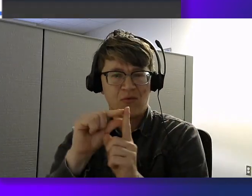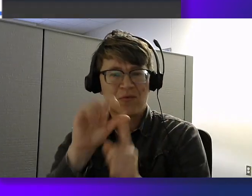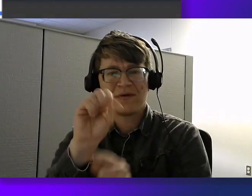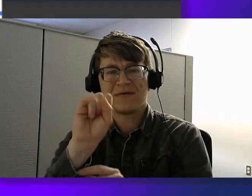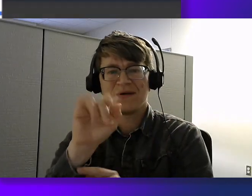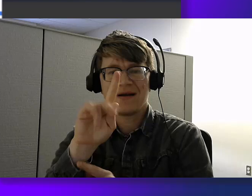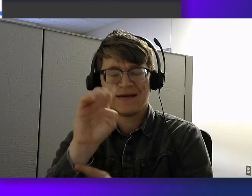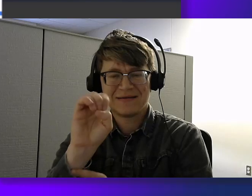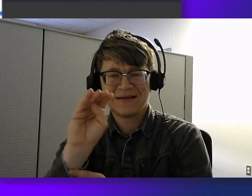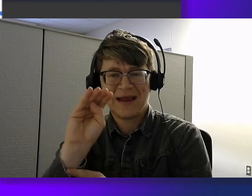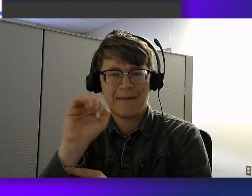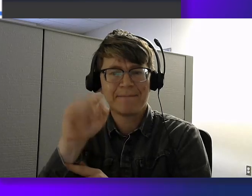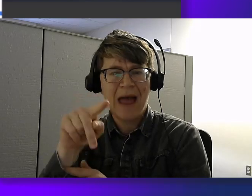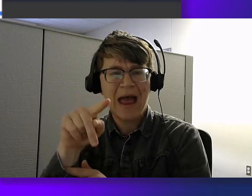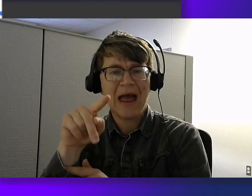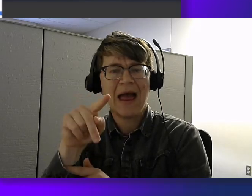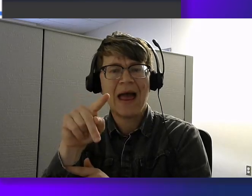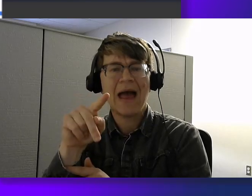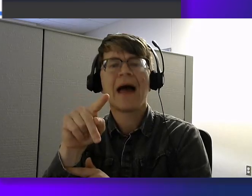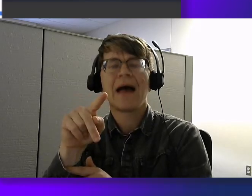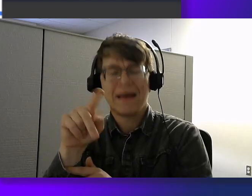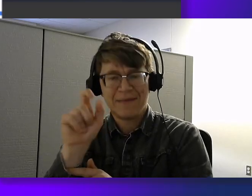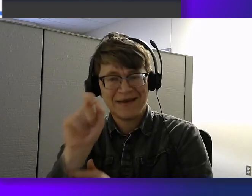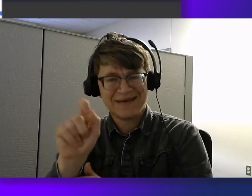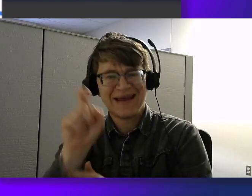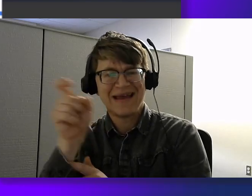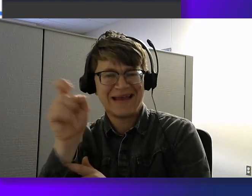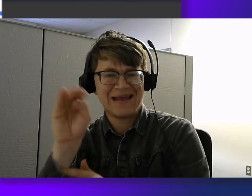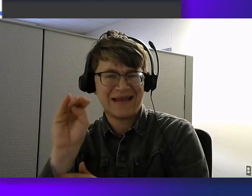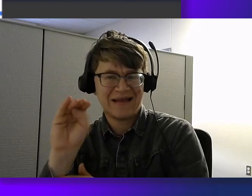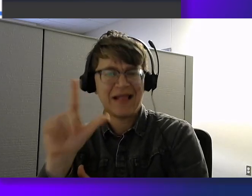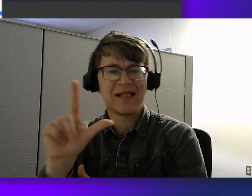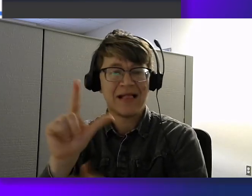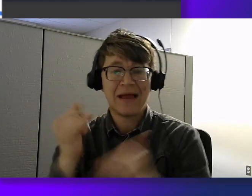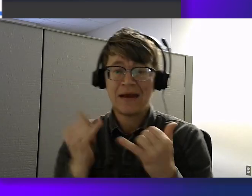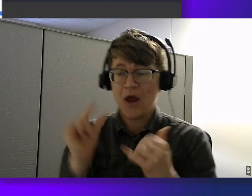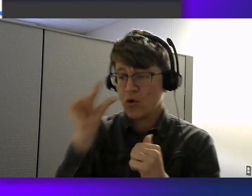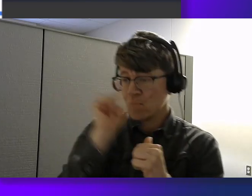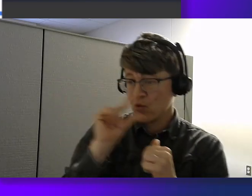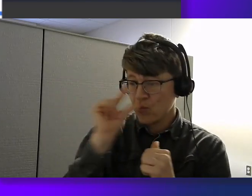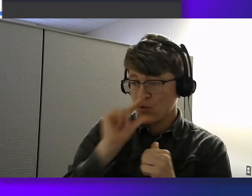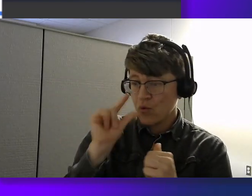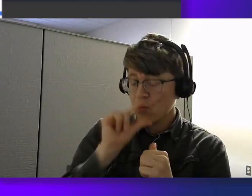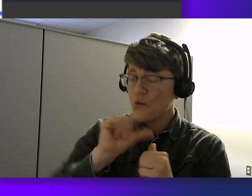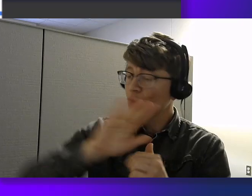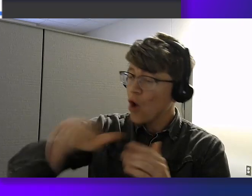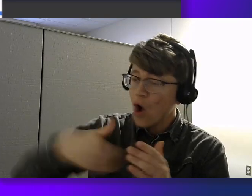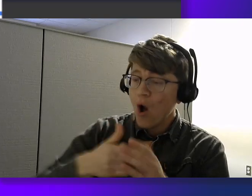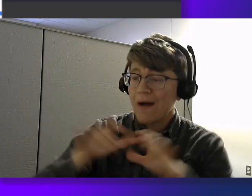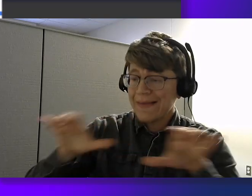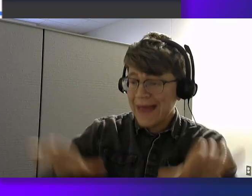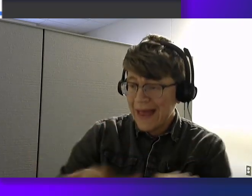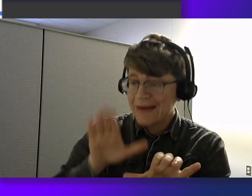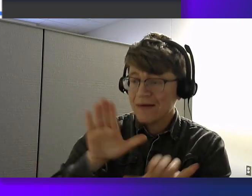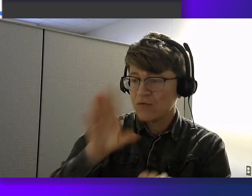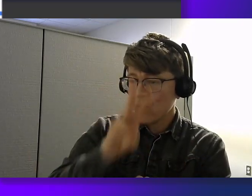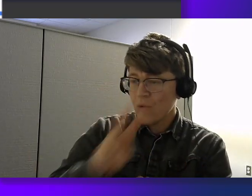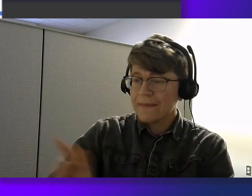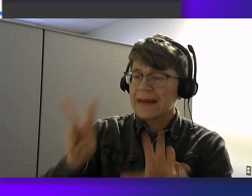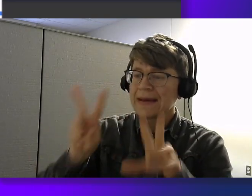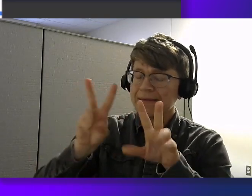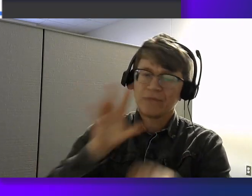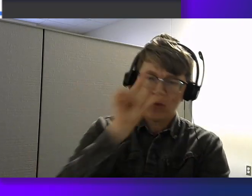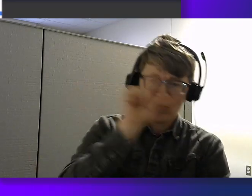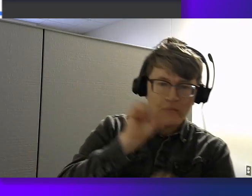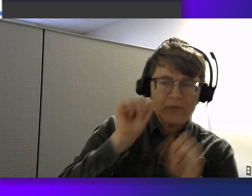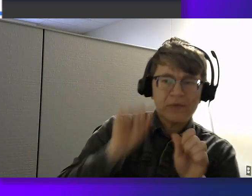website's domain. Think of it like a tracking tag, allowing Google to examine all of the activity that takes place inside of your website. This